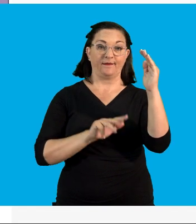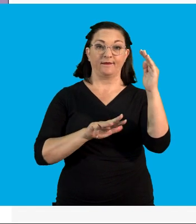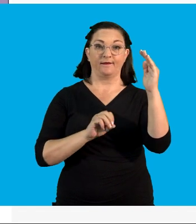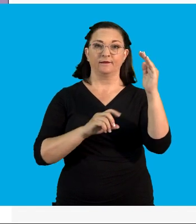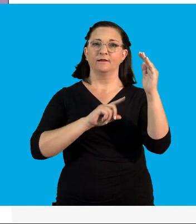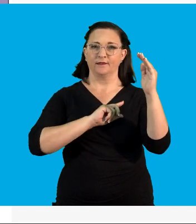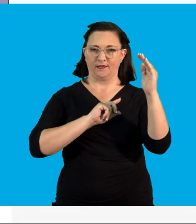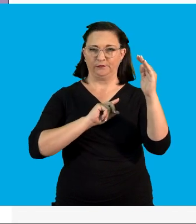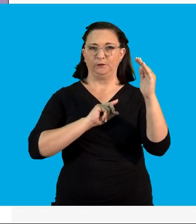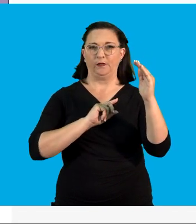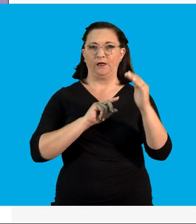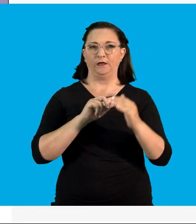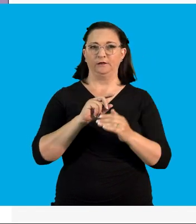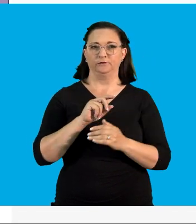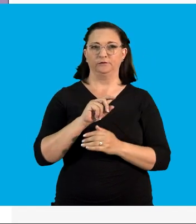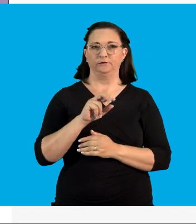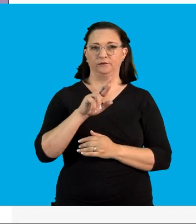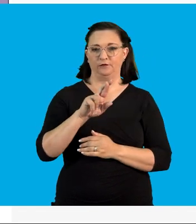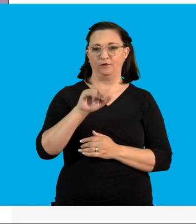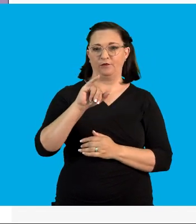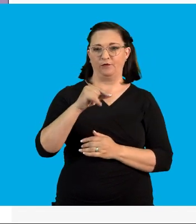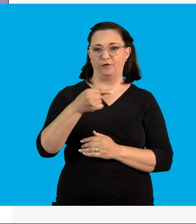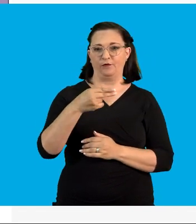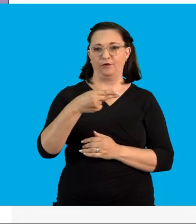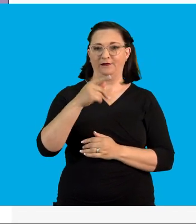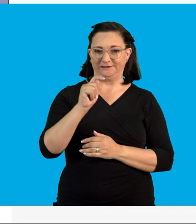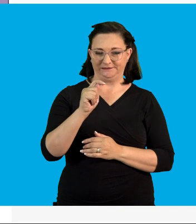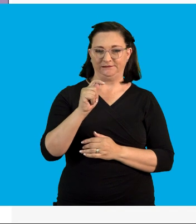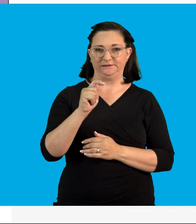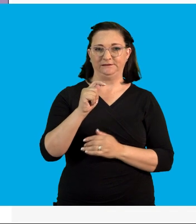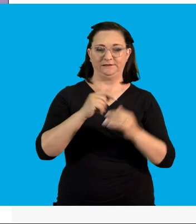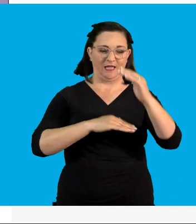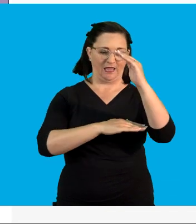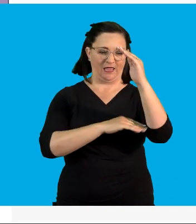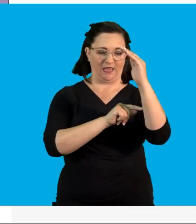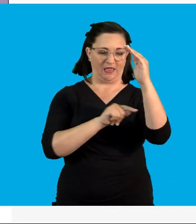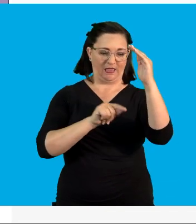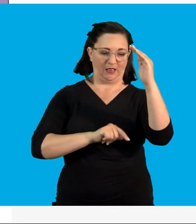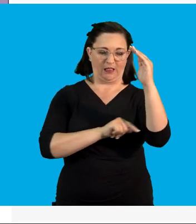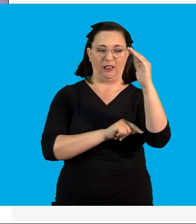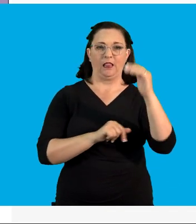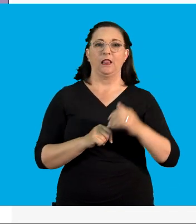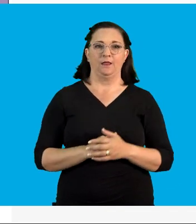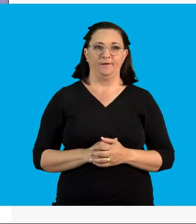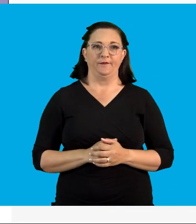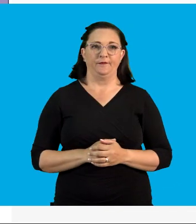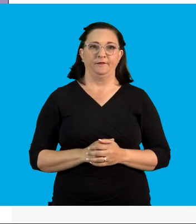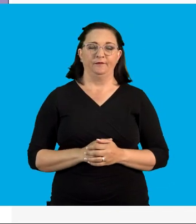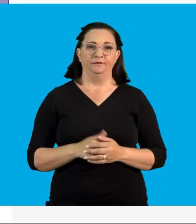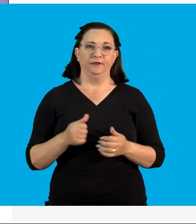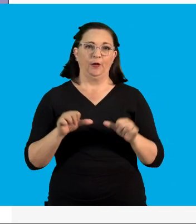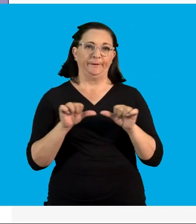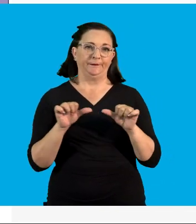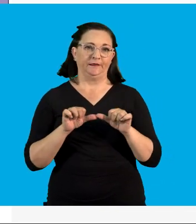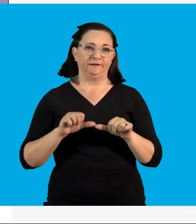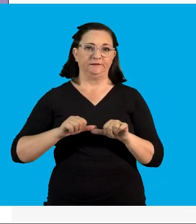that a right-angled triangle. Right, let's change and measure the next one. The